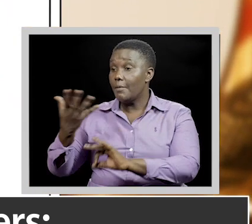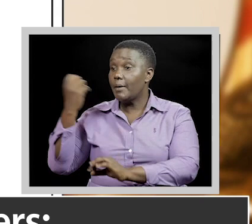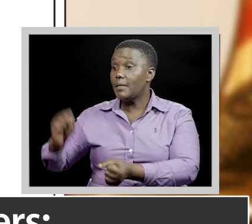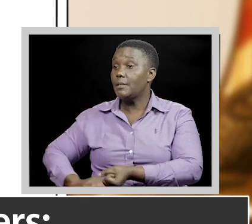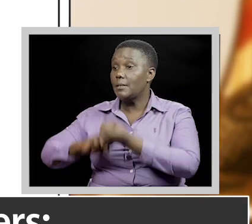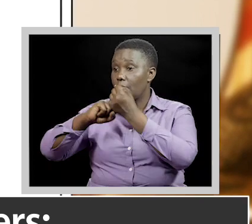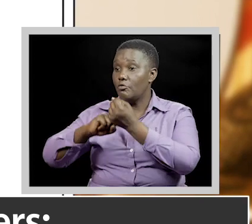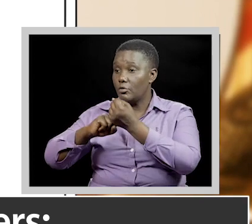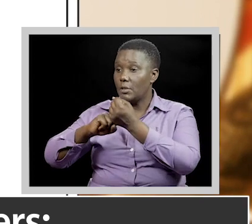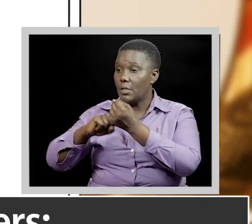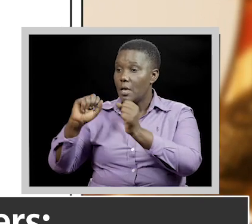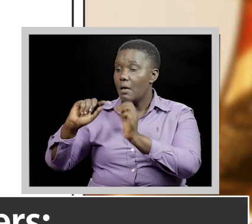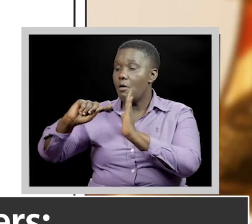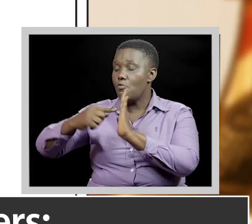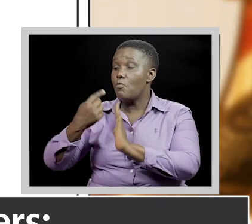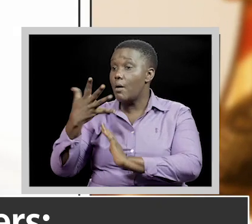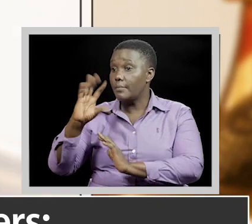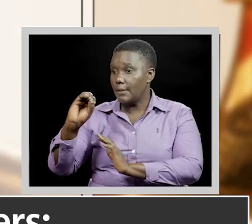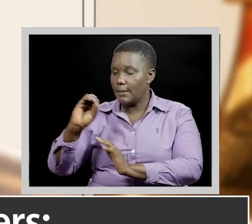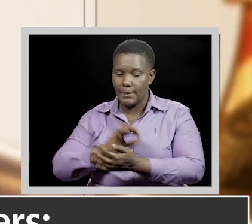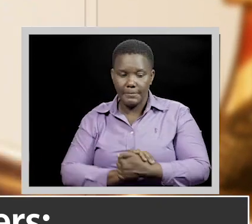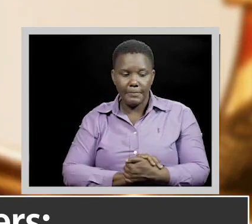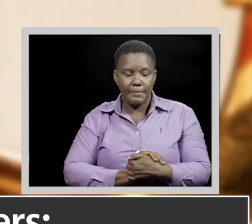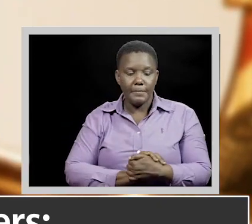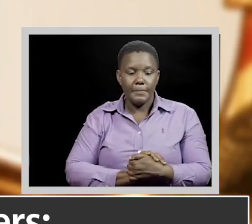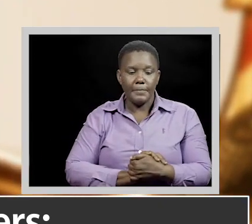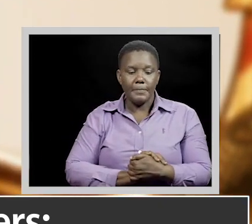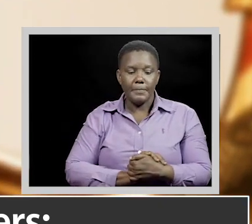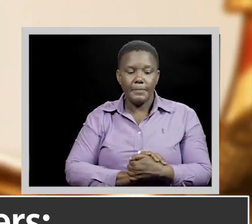Rule 50 of the Juvenile Court Rules.